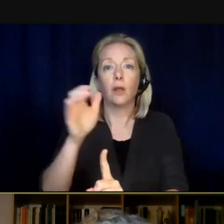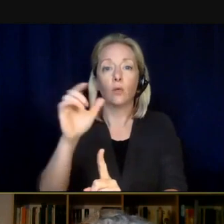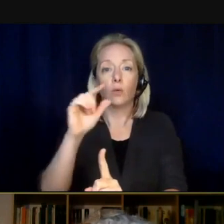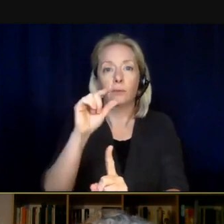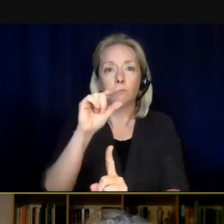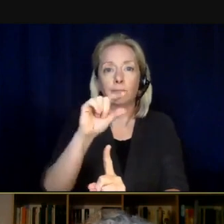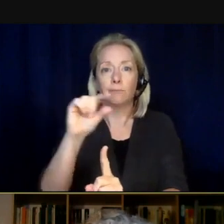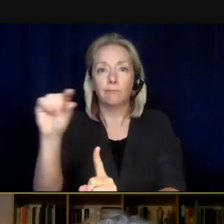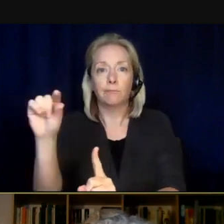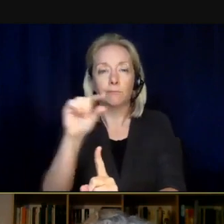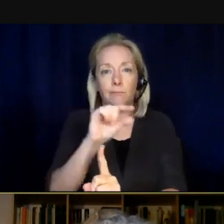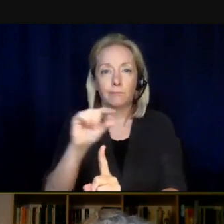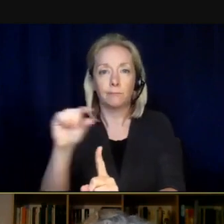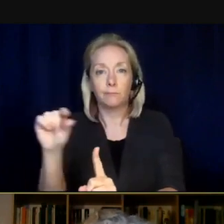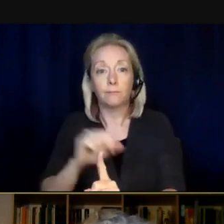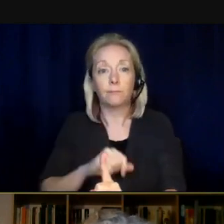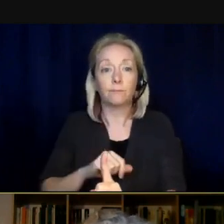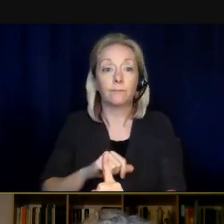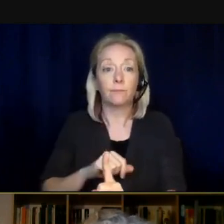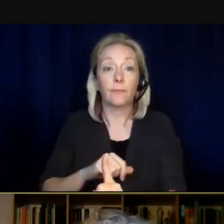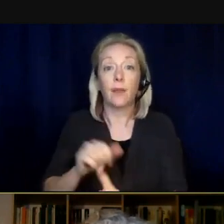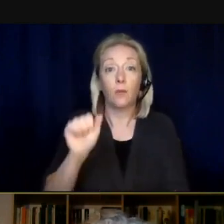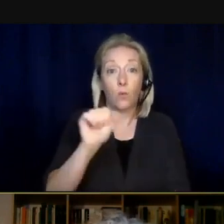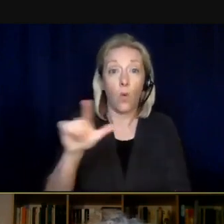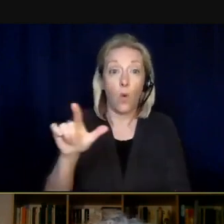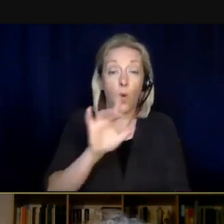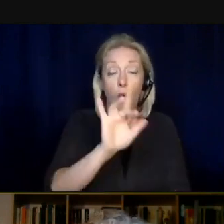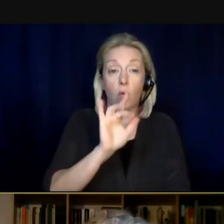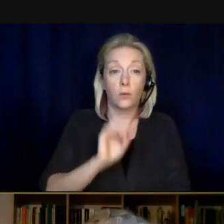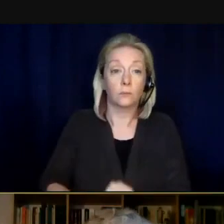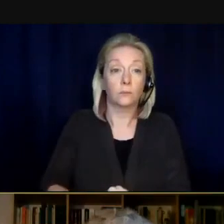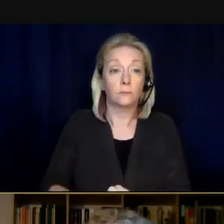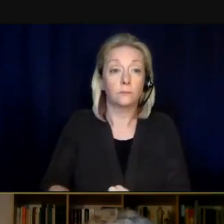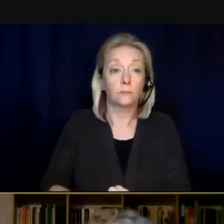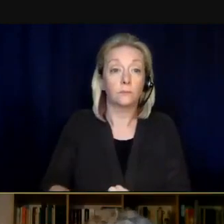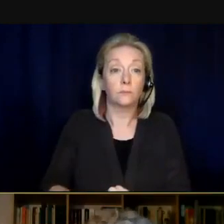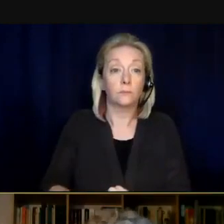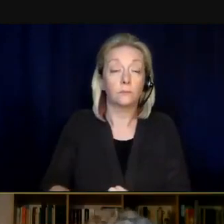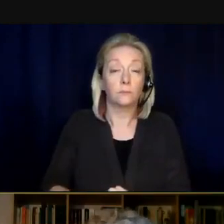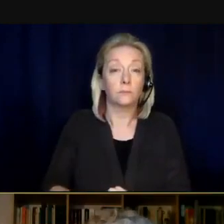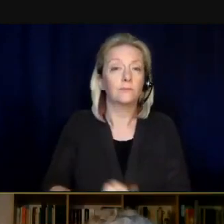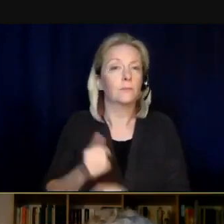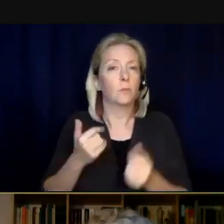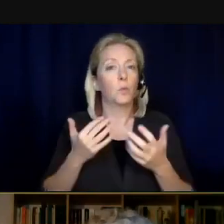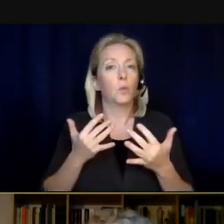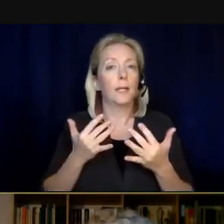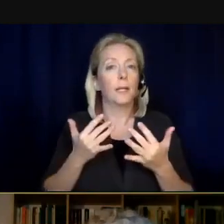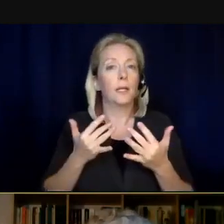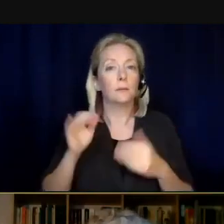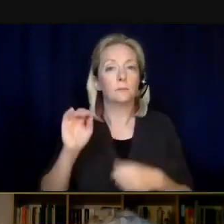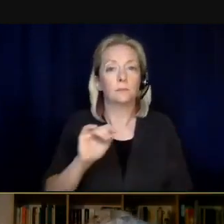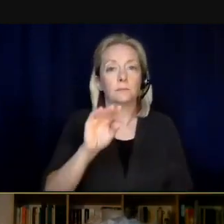categories. Now, when you click on all, you will notice that it'll take a few seconds for it to